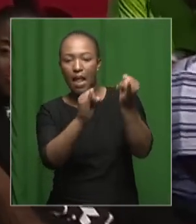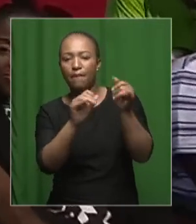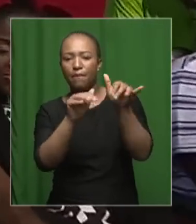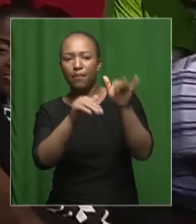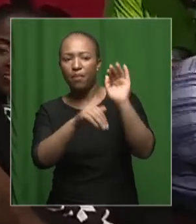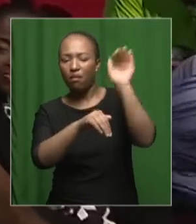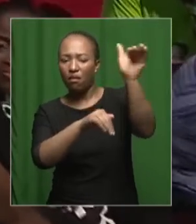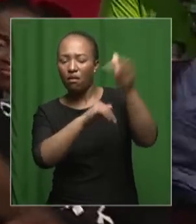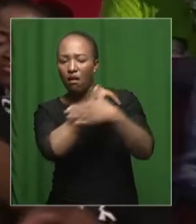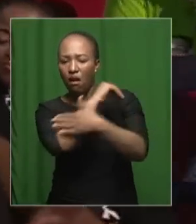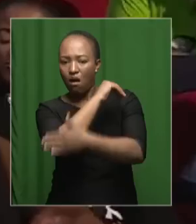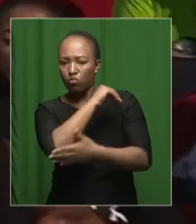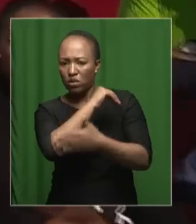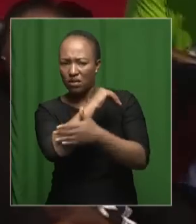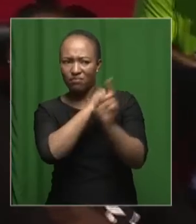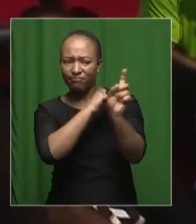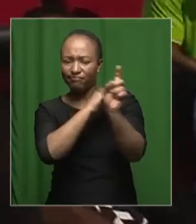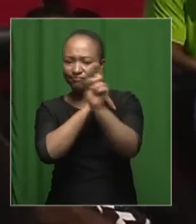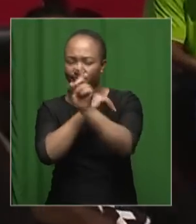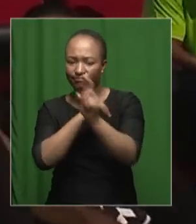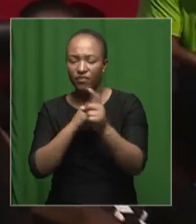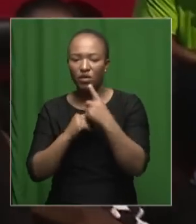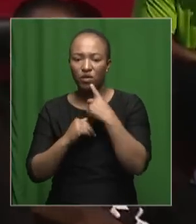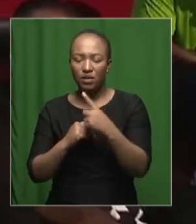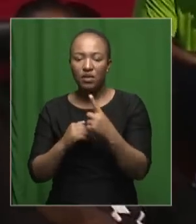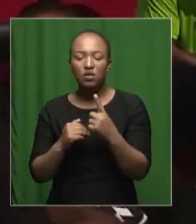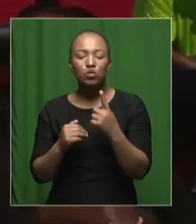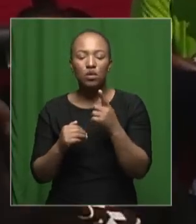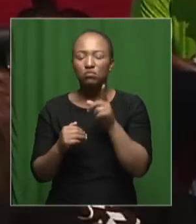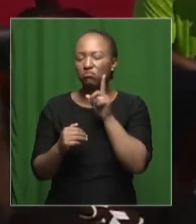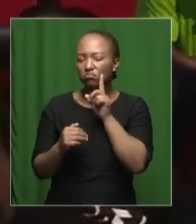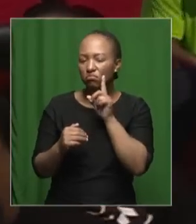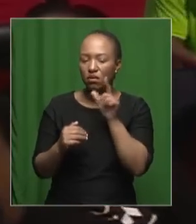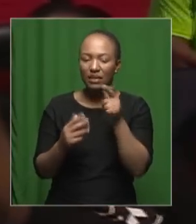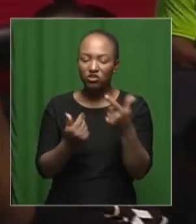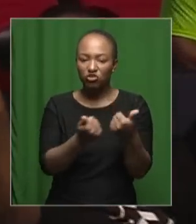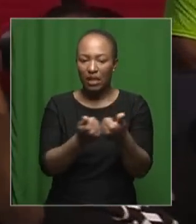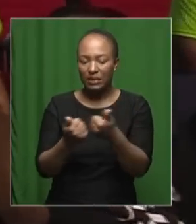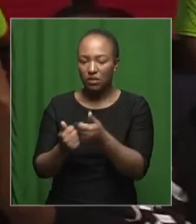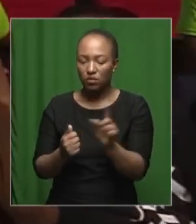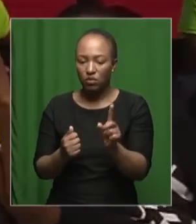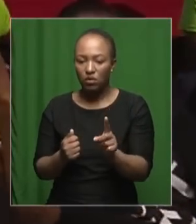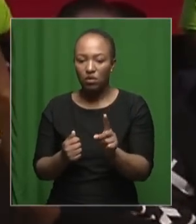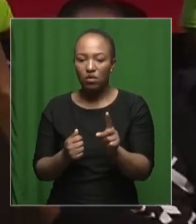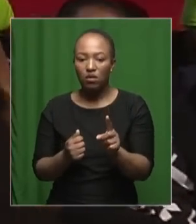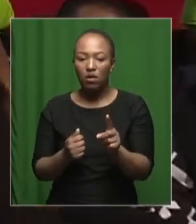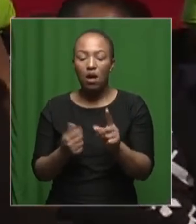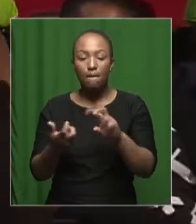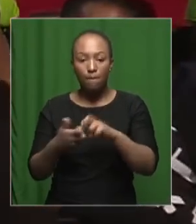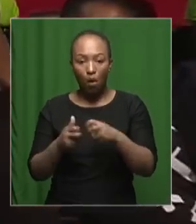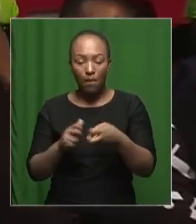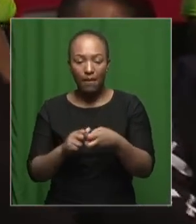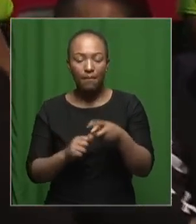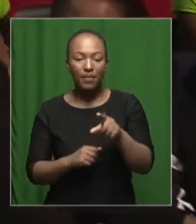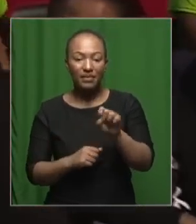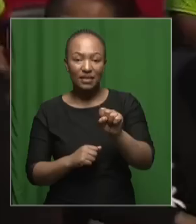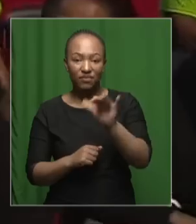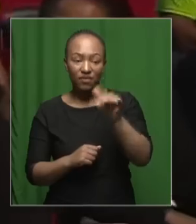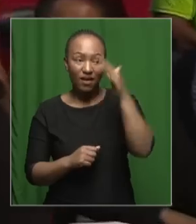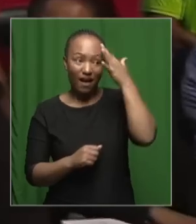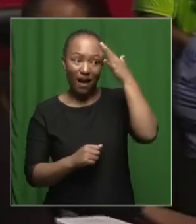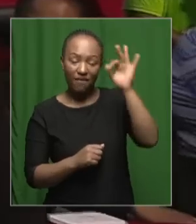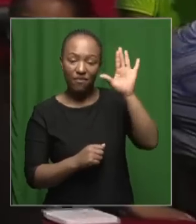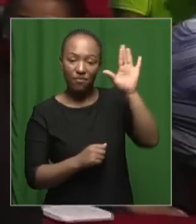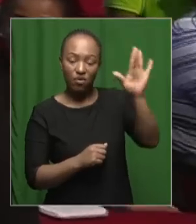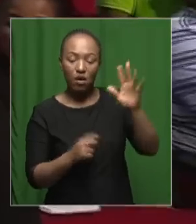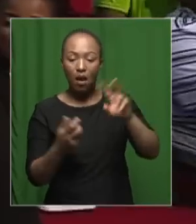look at governance, and you're basically just looking for loopholes. The problem with South Africa is the government itself, not immigrants. Immigrants are